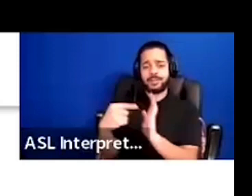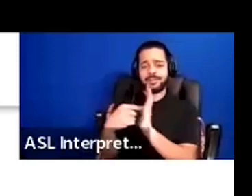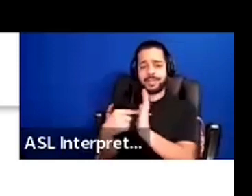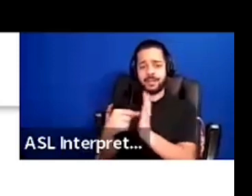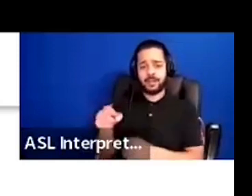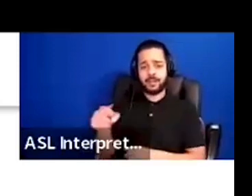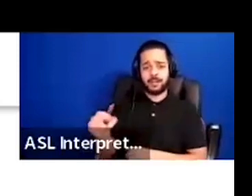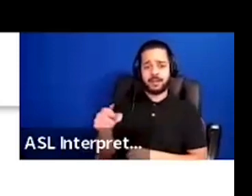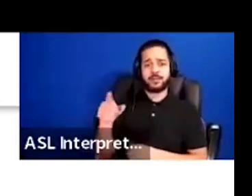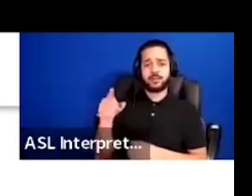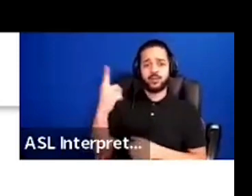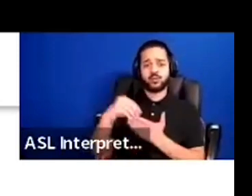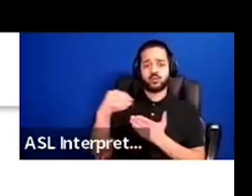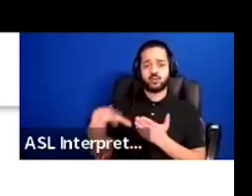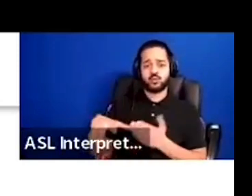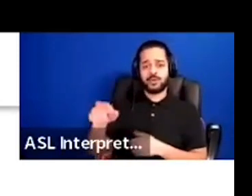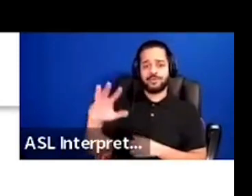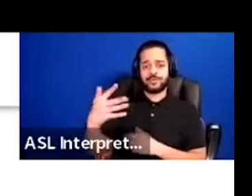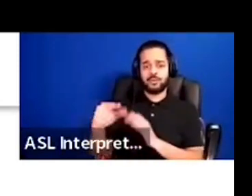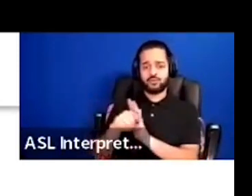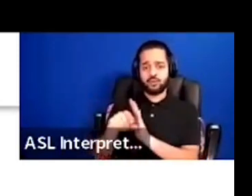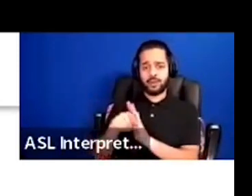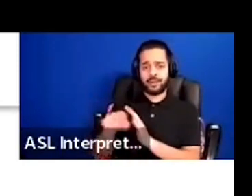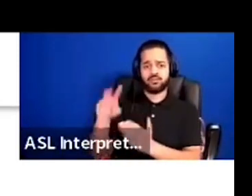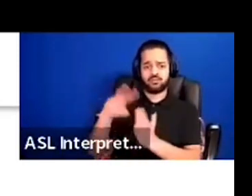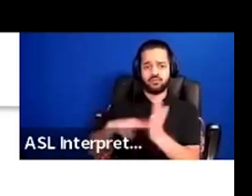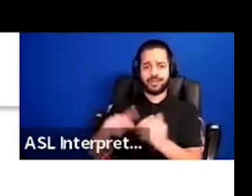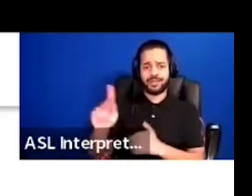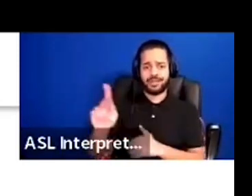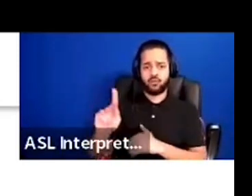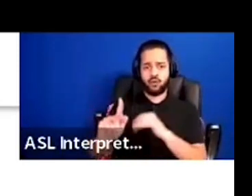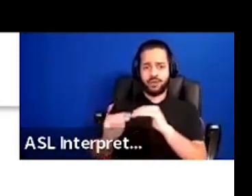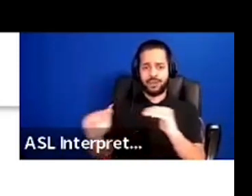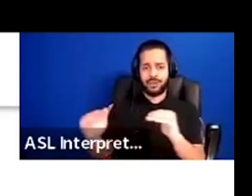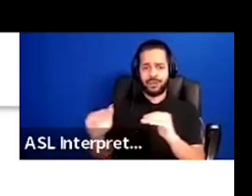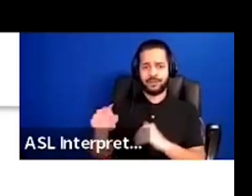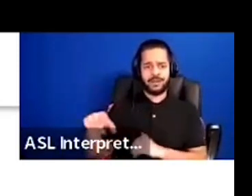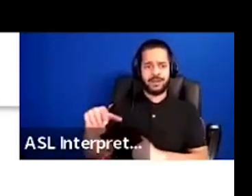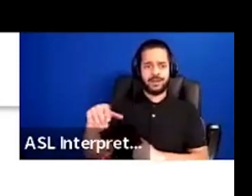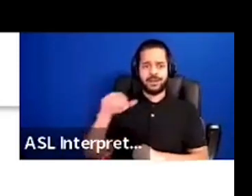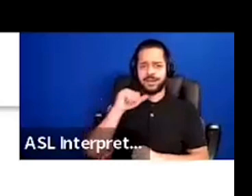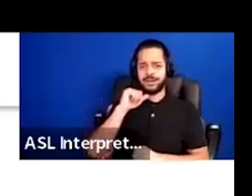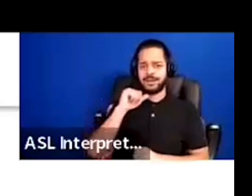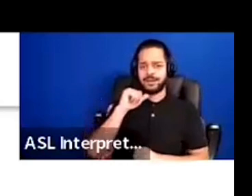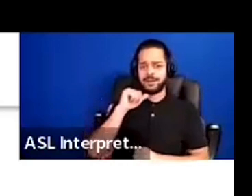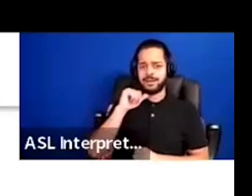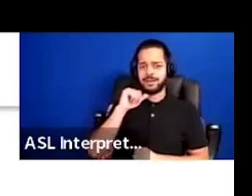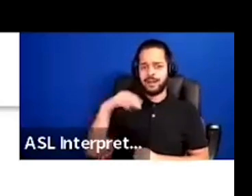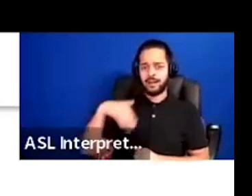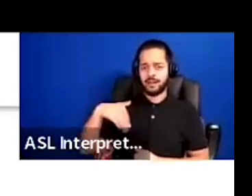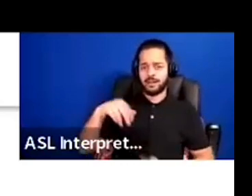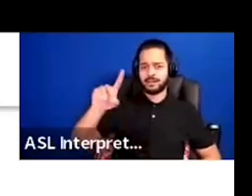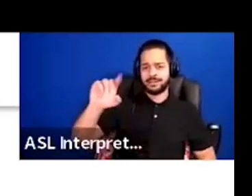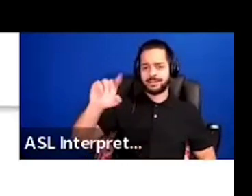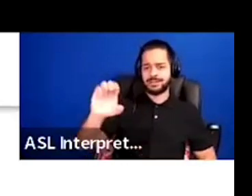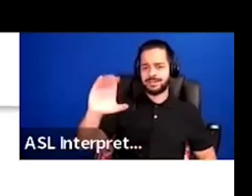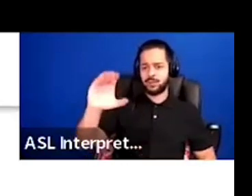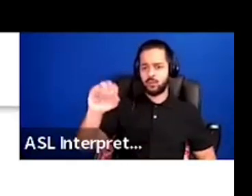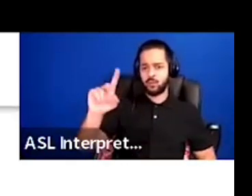student in 5th grade reading on a kindergarten level. They're not yet decoding. How